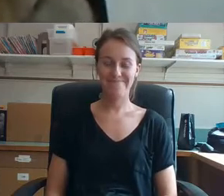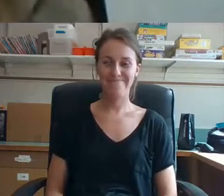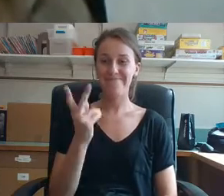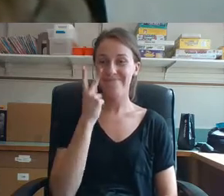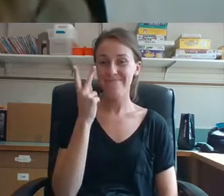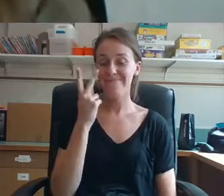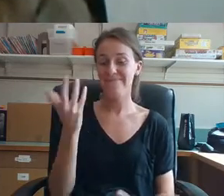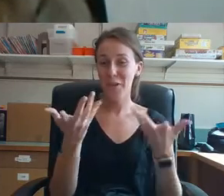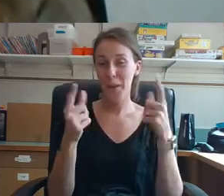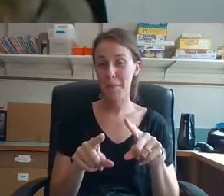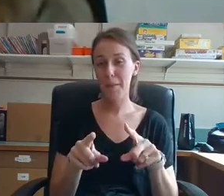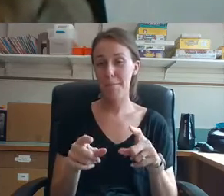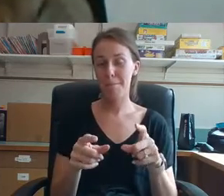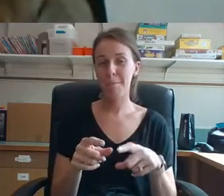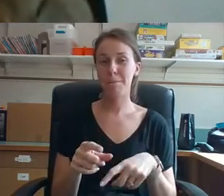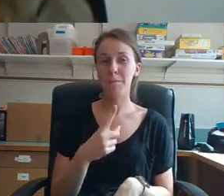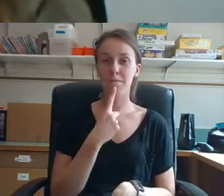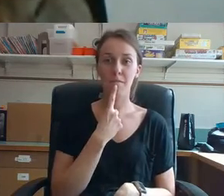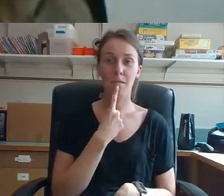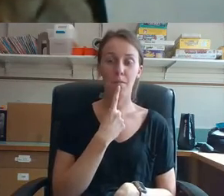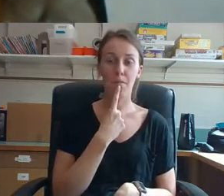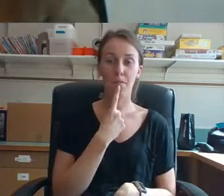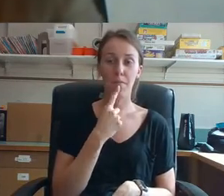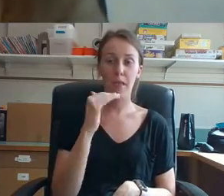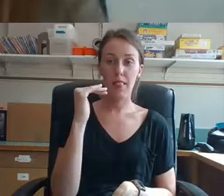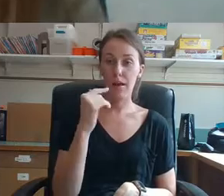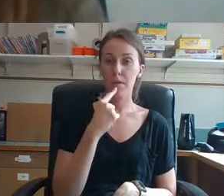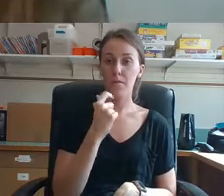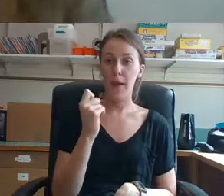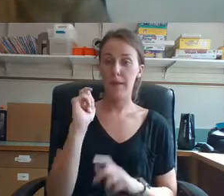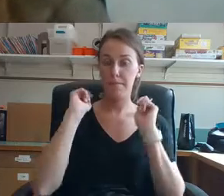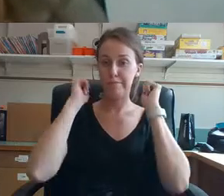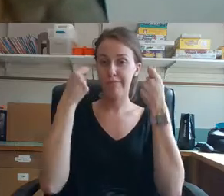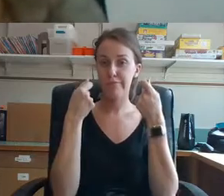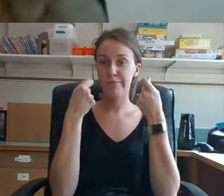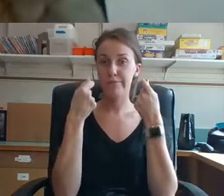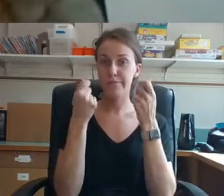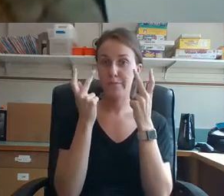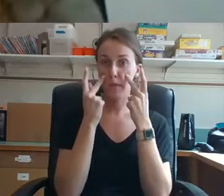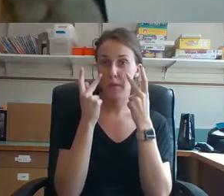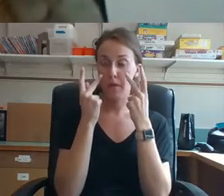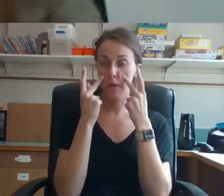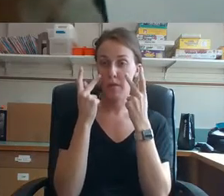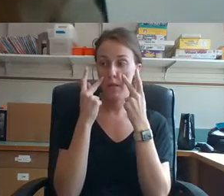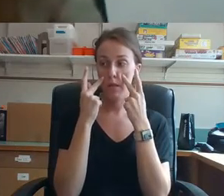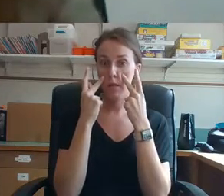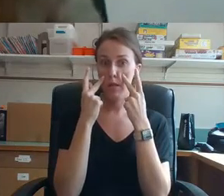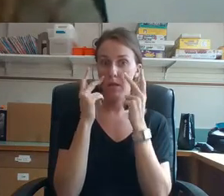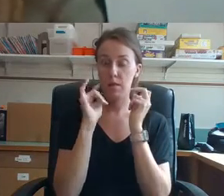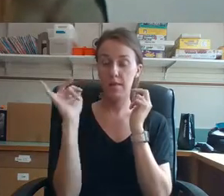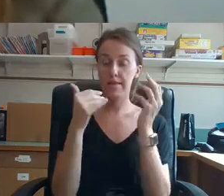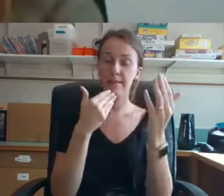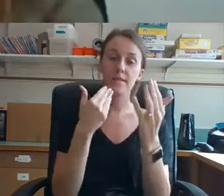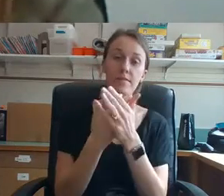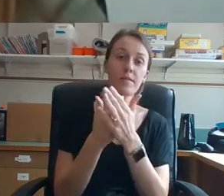Let's see what happens with Little Red Riding Hood. She looks like a good girl.